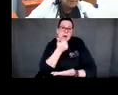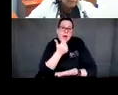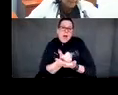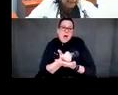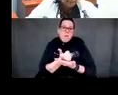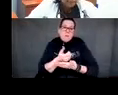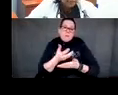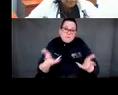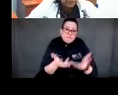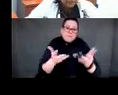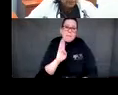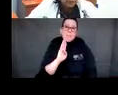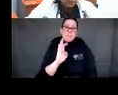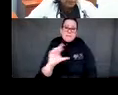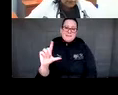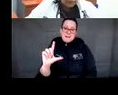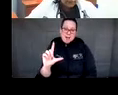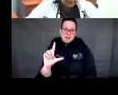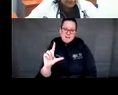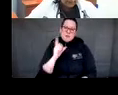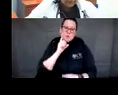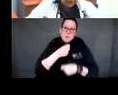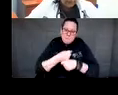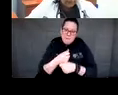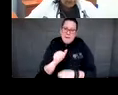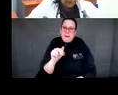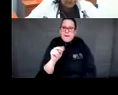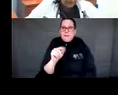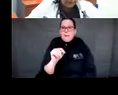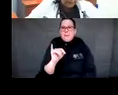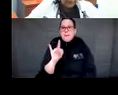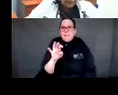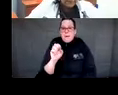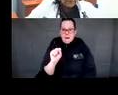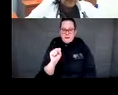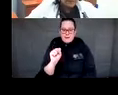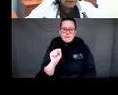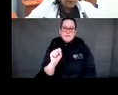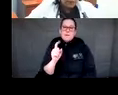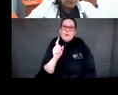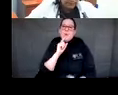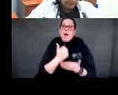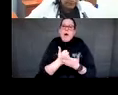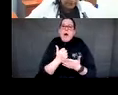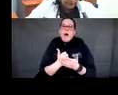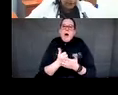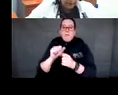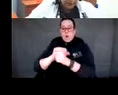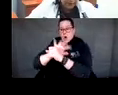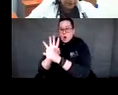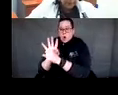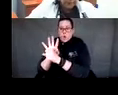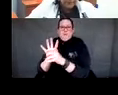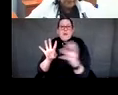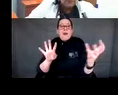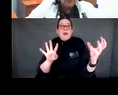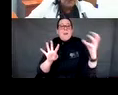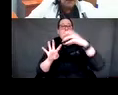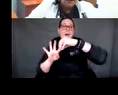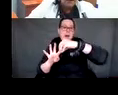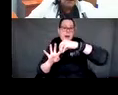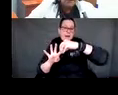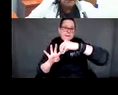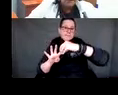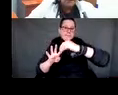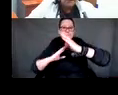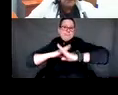antibodies. And what those antibodies do is that they would, in theory, bind to the spike protein like they are here. Here is the